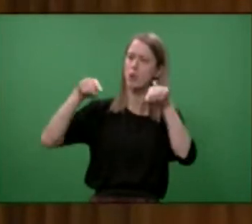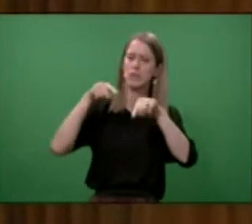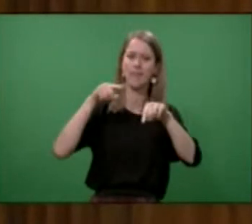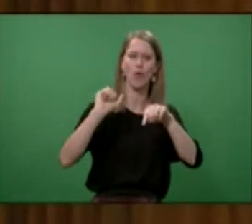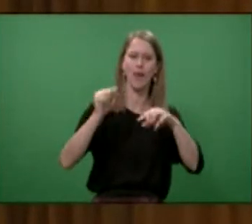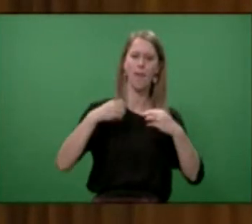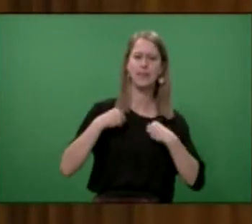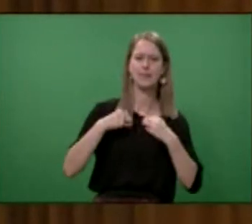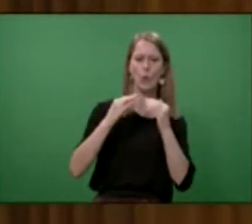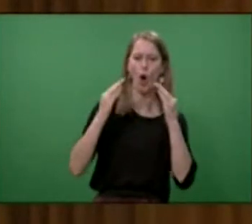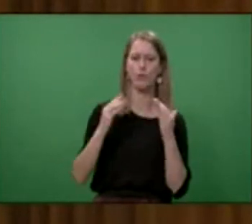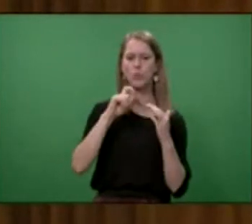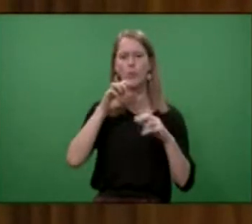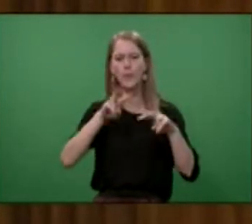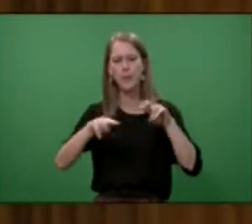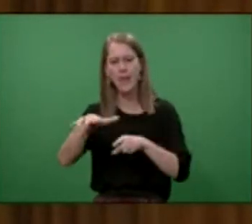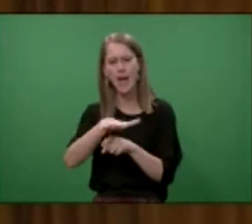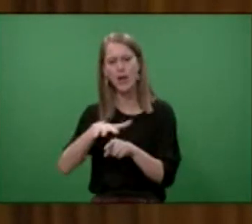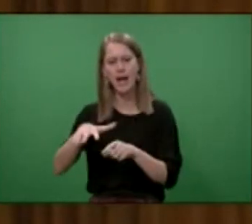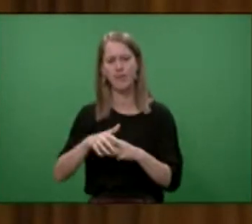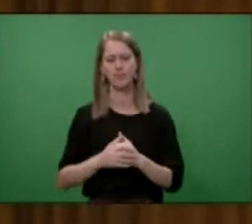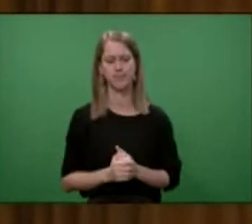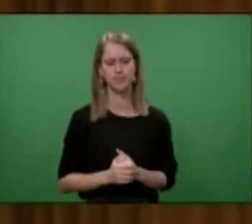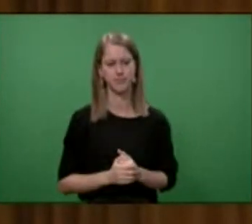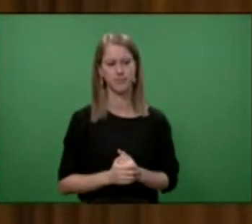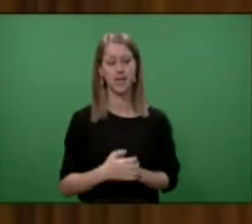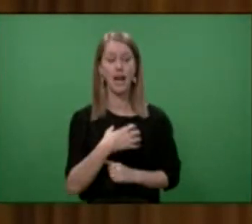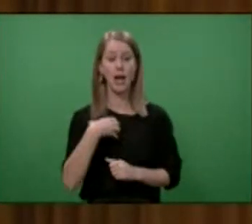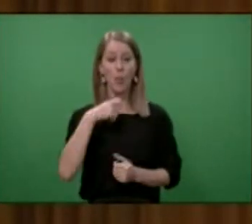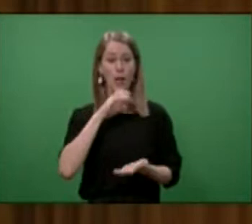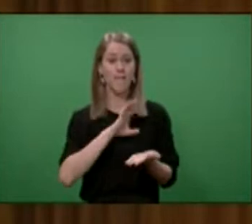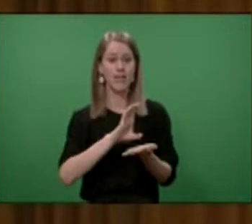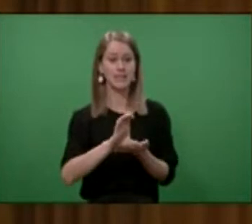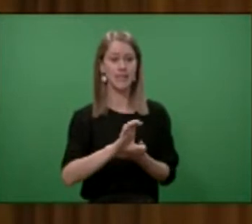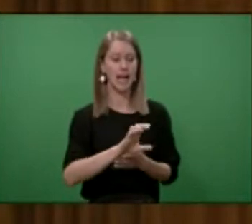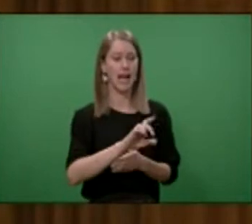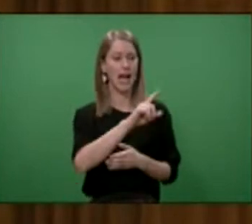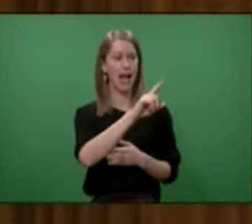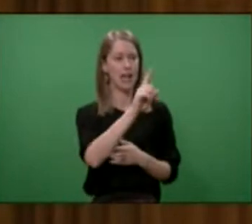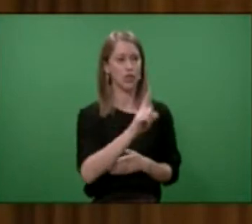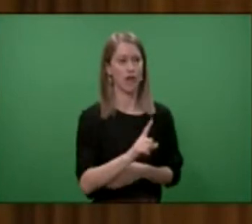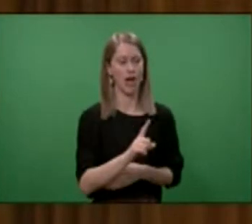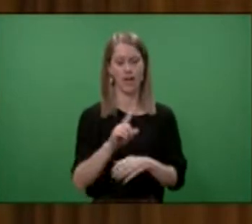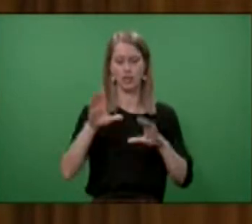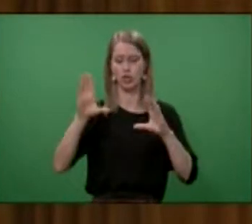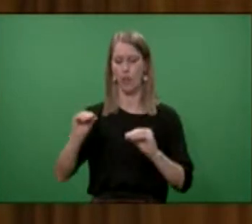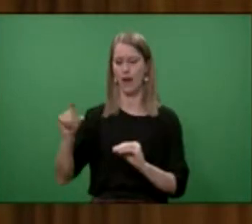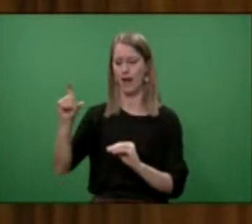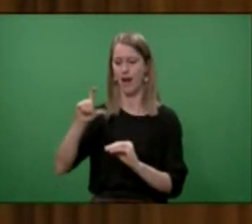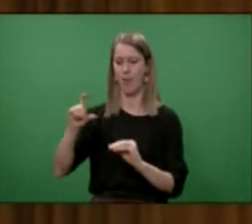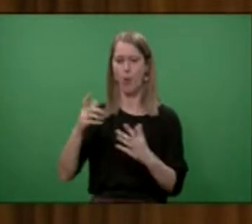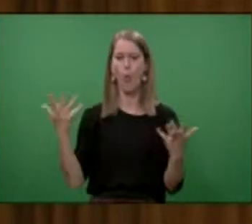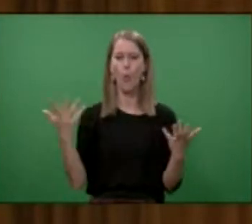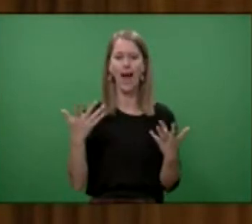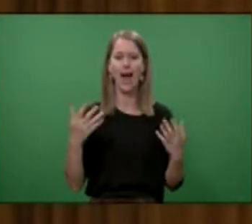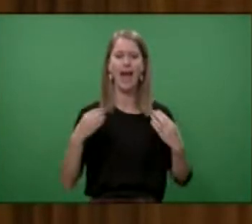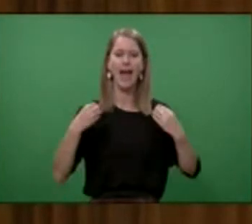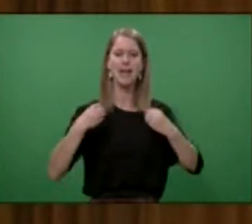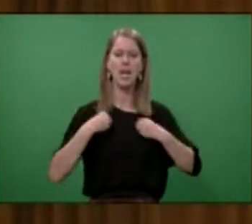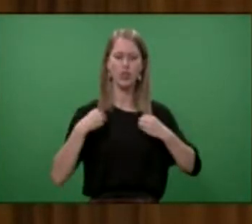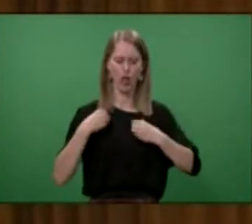buildings. The government will invest in electrifying and decarbonising industrial and process